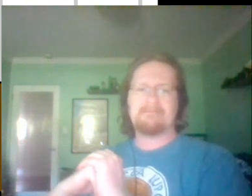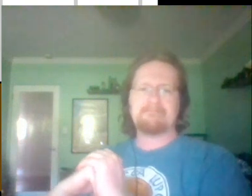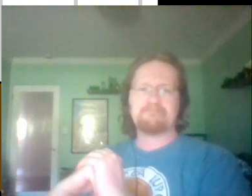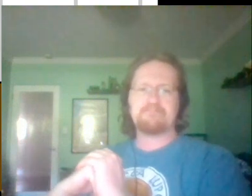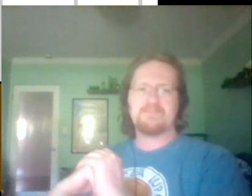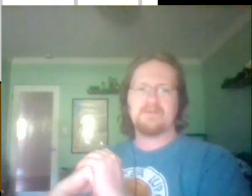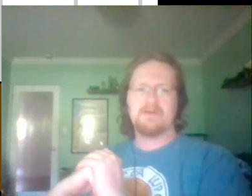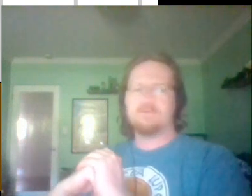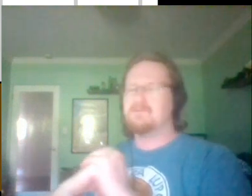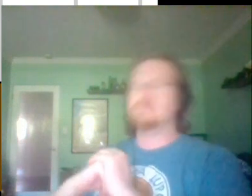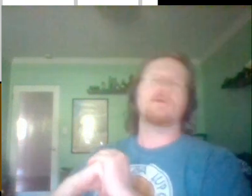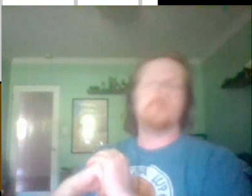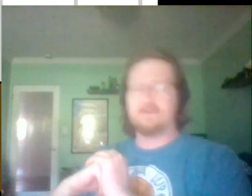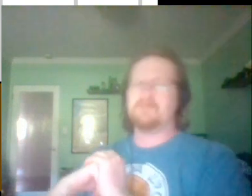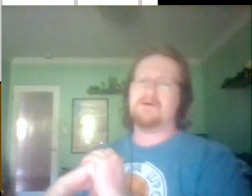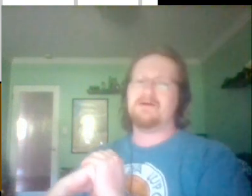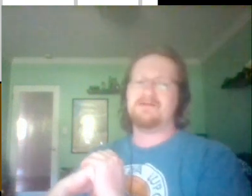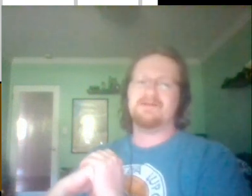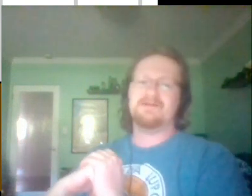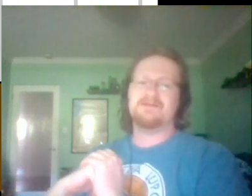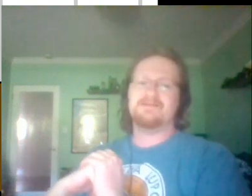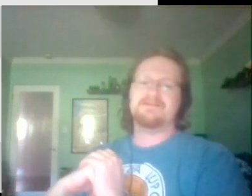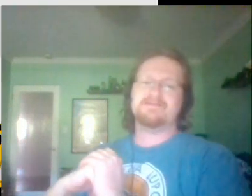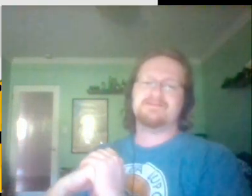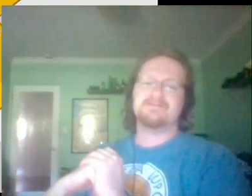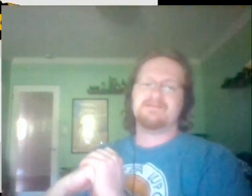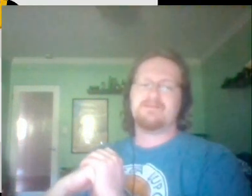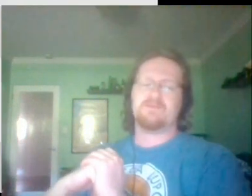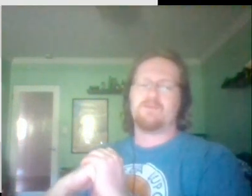should not be rowed upon, eh?